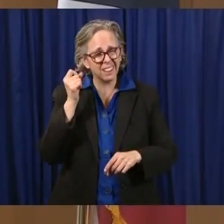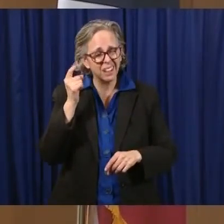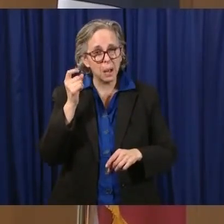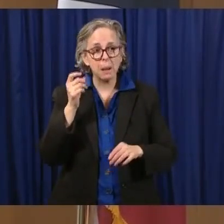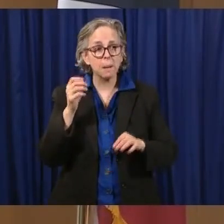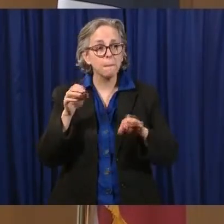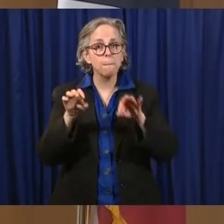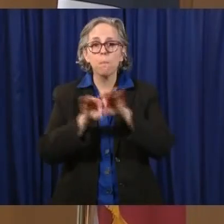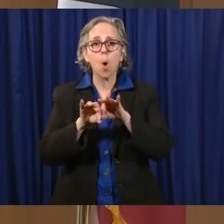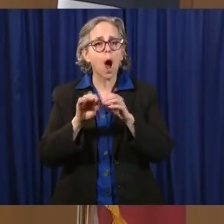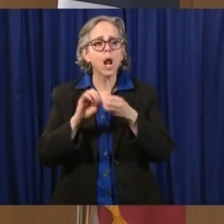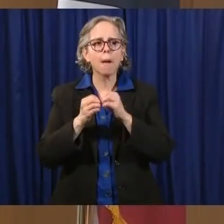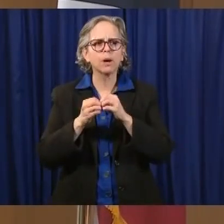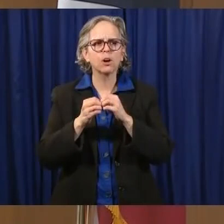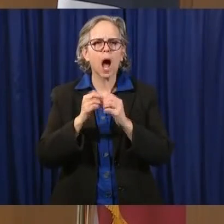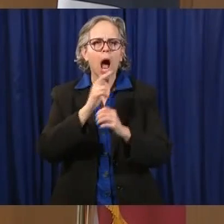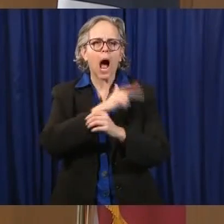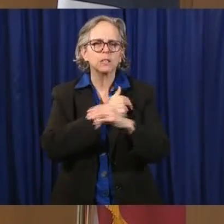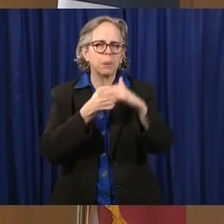those go.